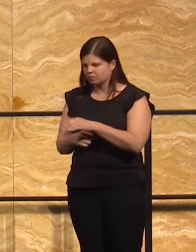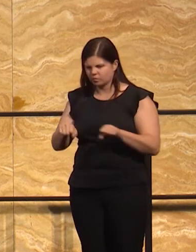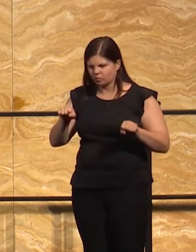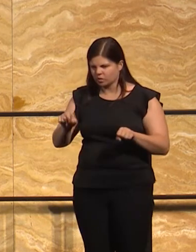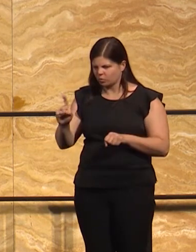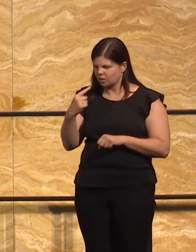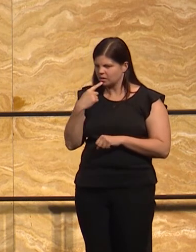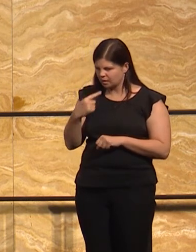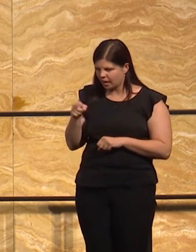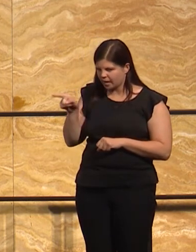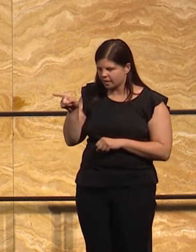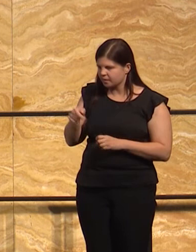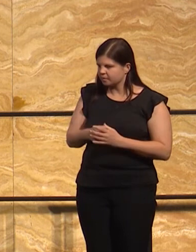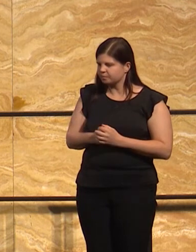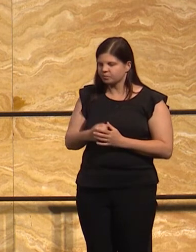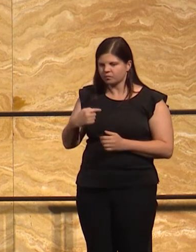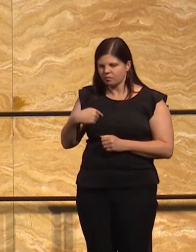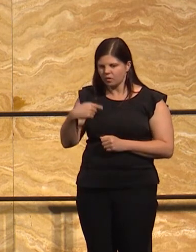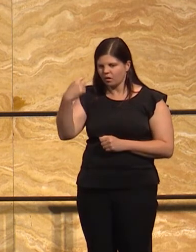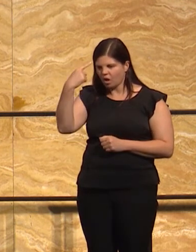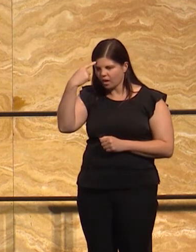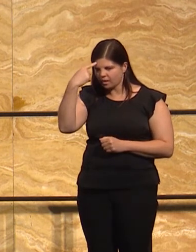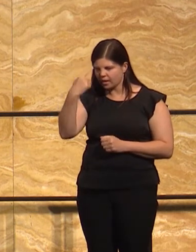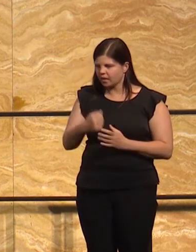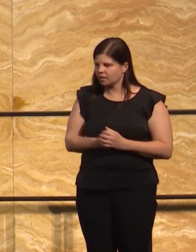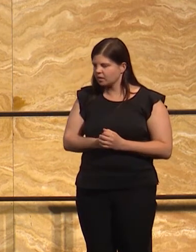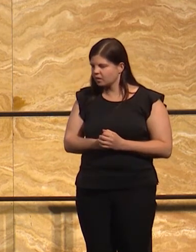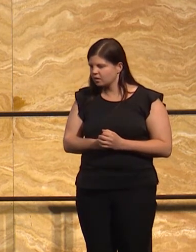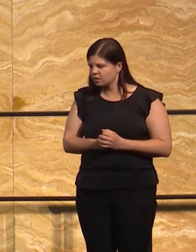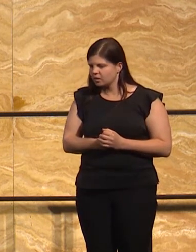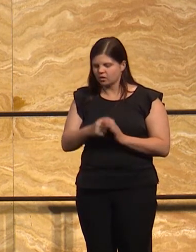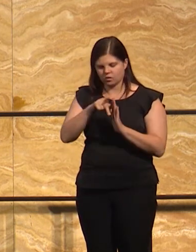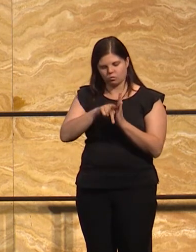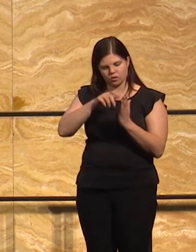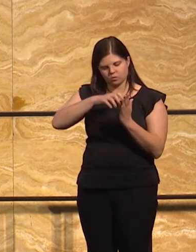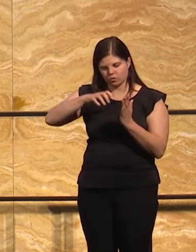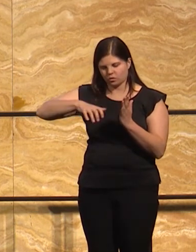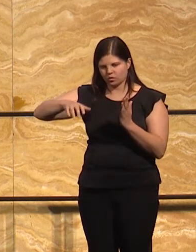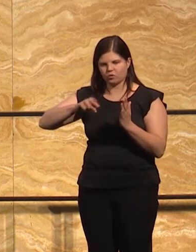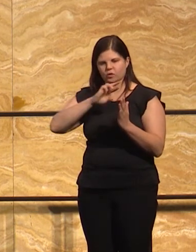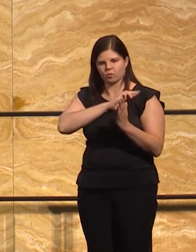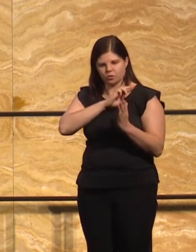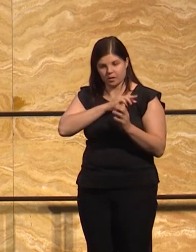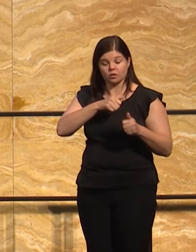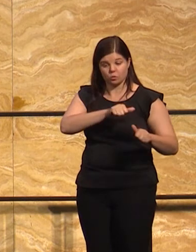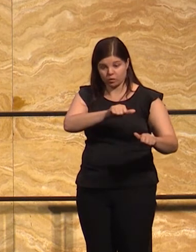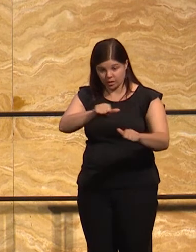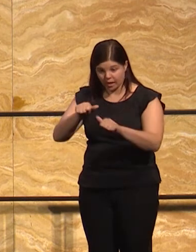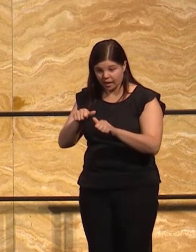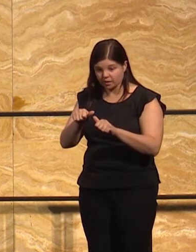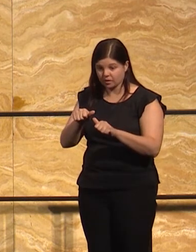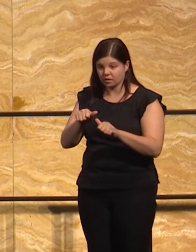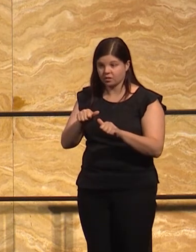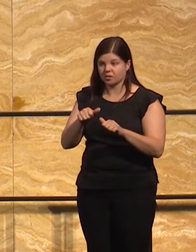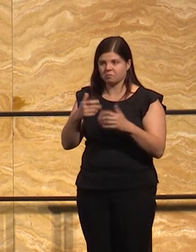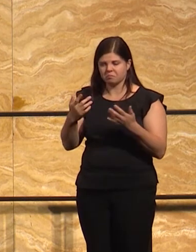Horta. I think that the principles of responsibility to protect are eminently